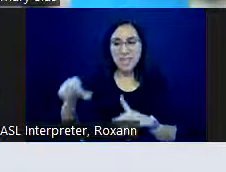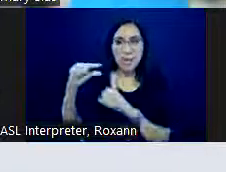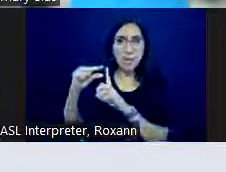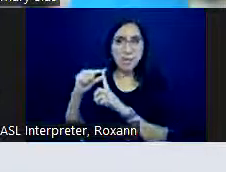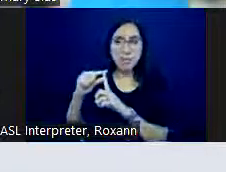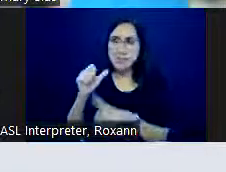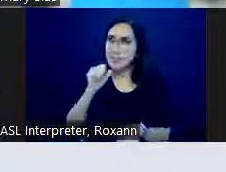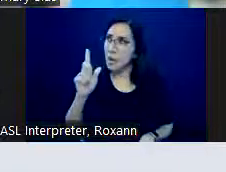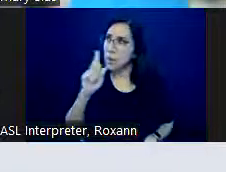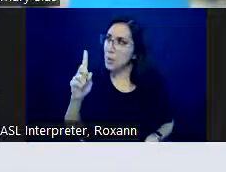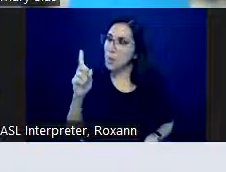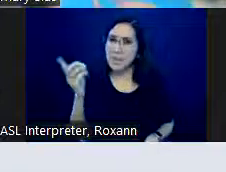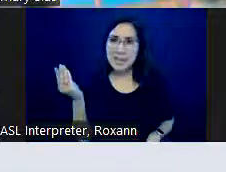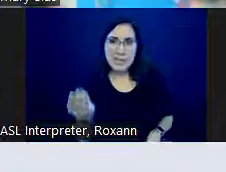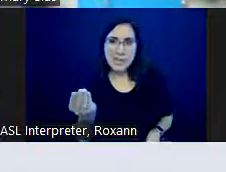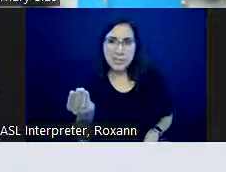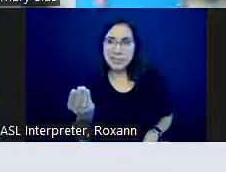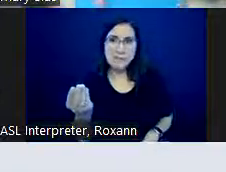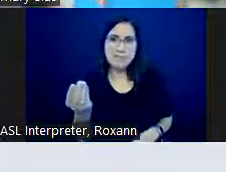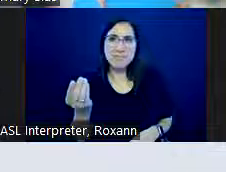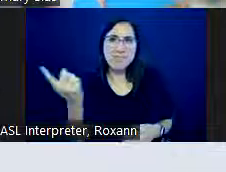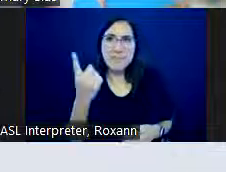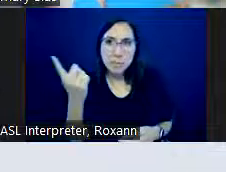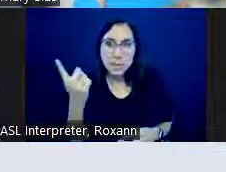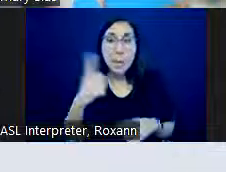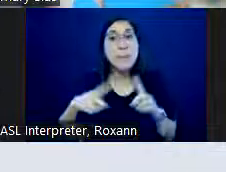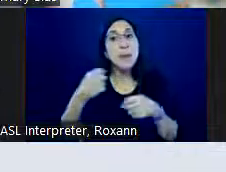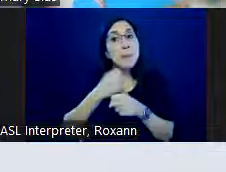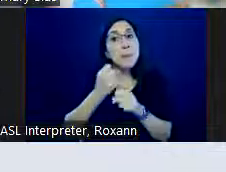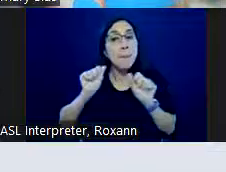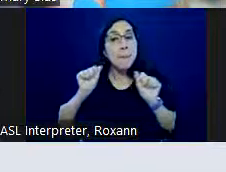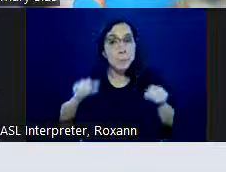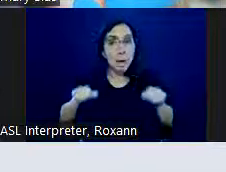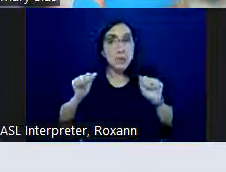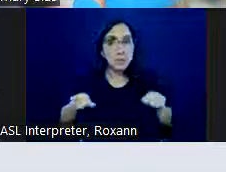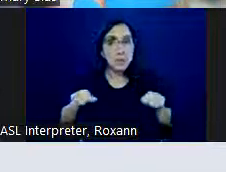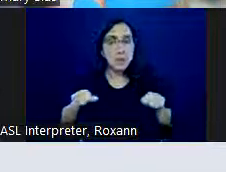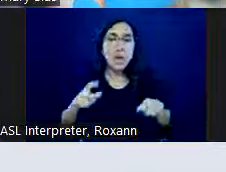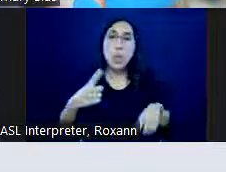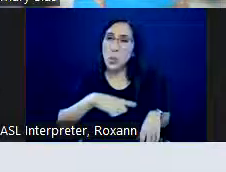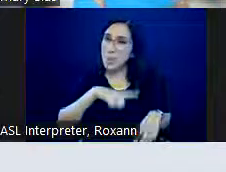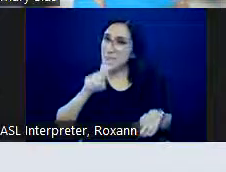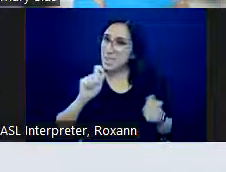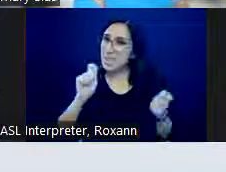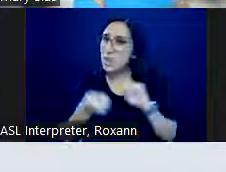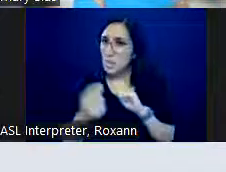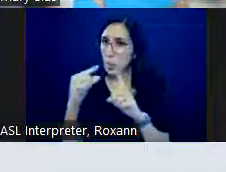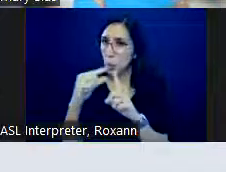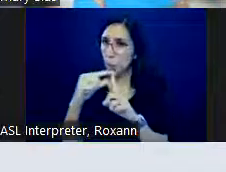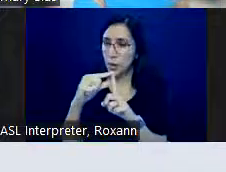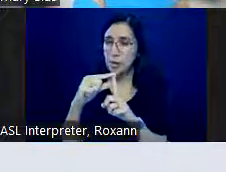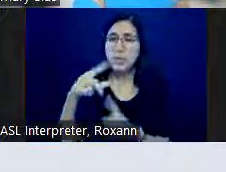anything. It just made it possible. We need to switch to make it probable. We've been living